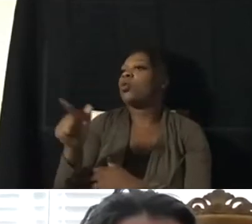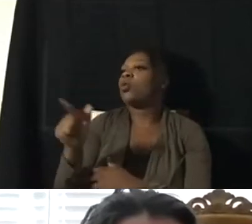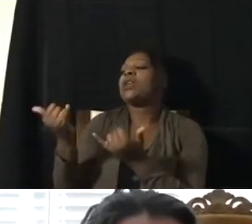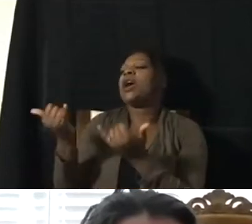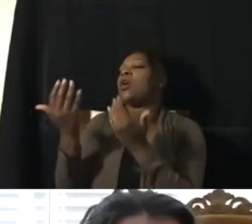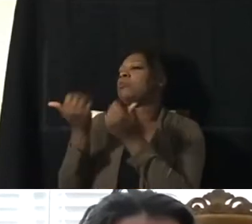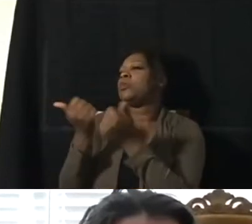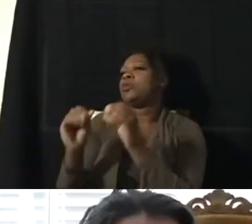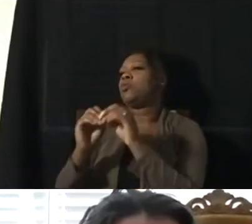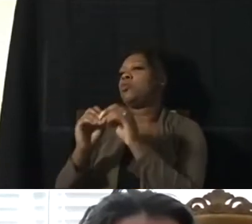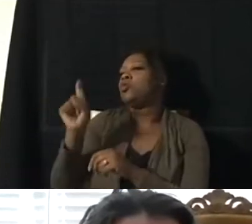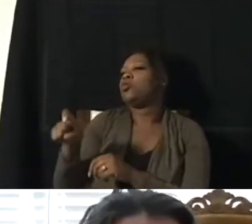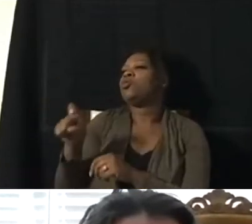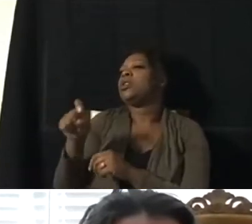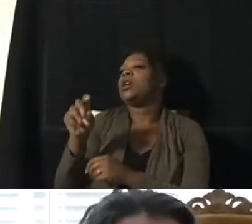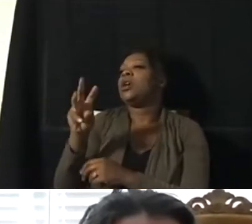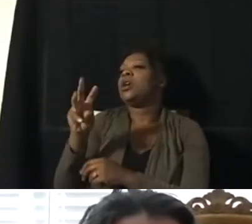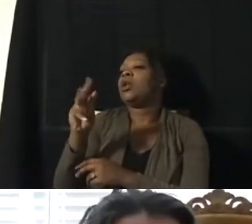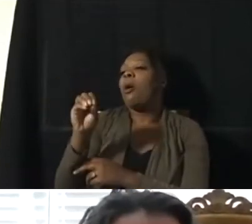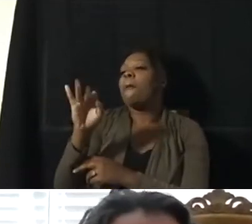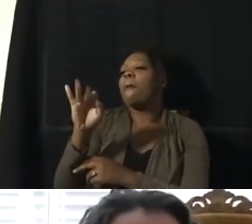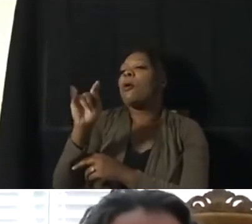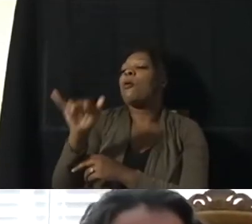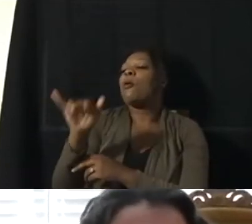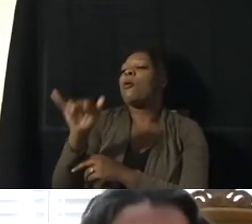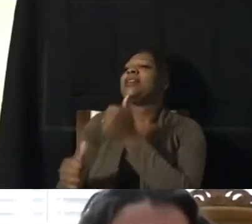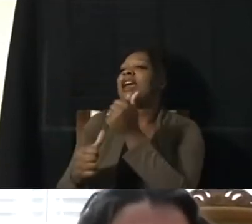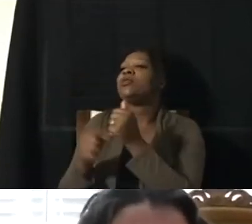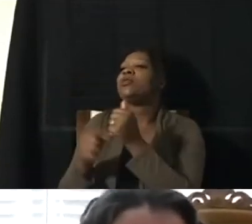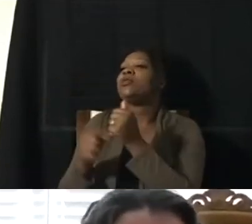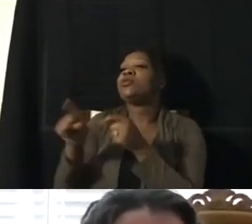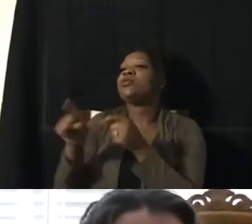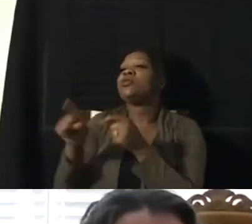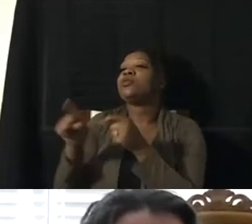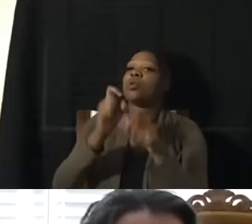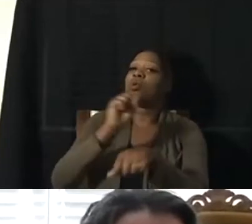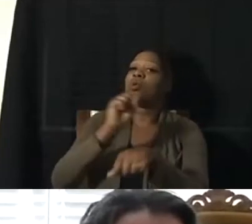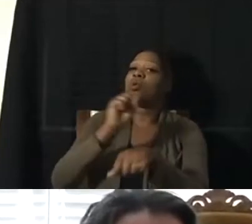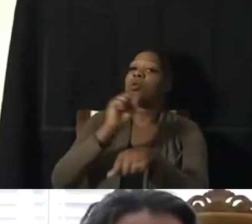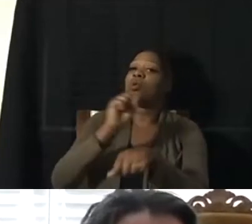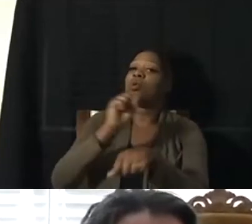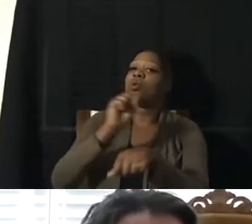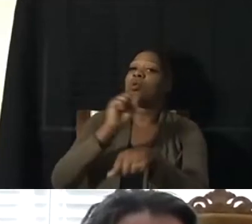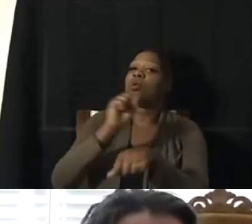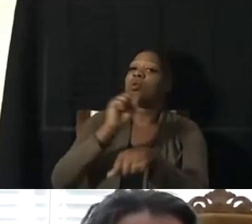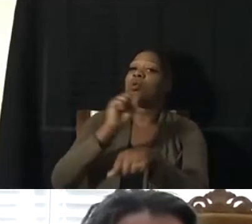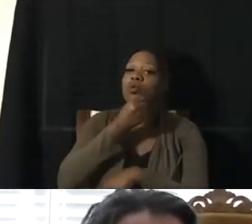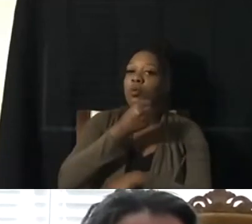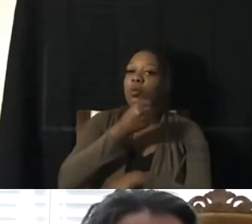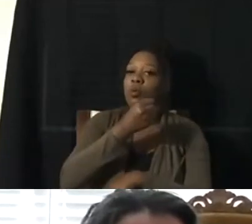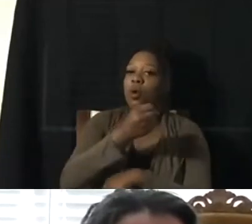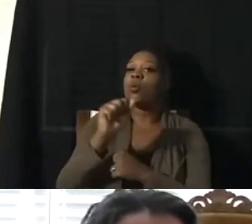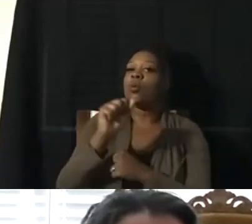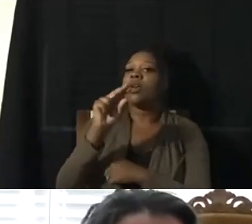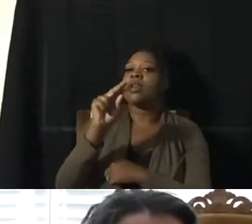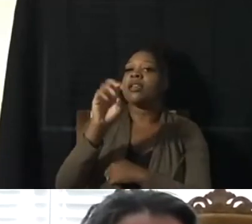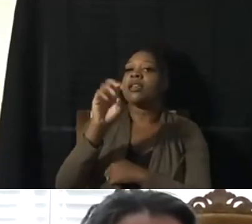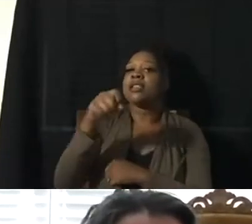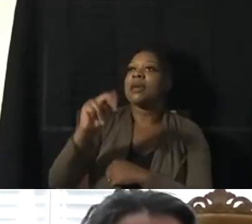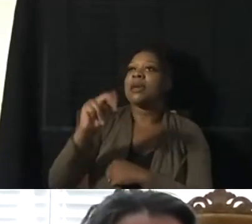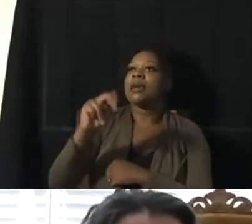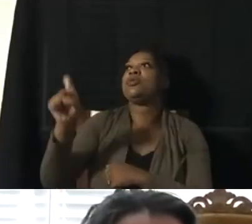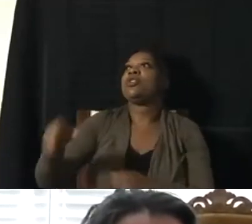at ESPN, you were using a wheelchair. Were there any hurdles to finding employment with a visible disability? I was